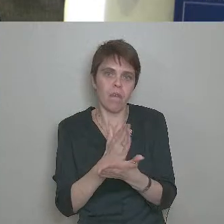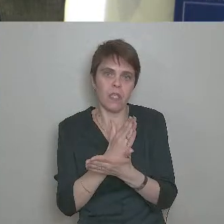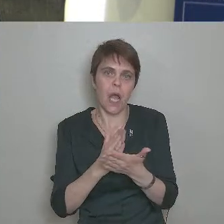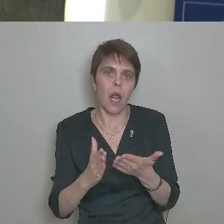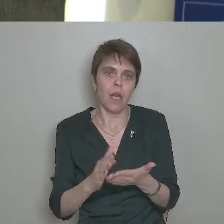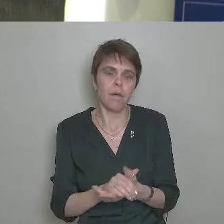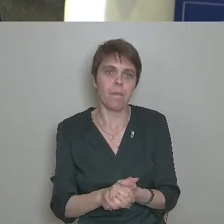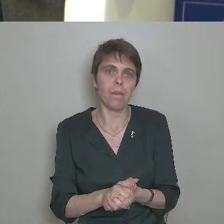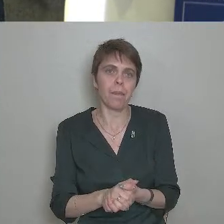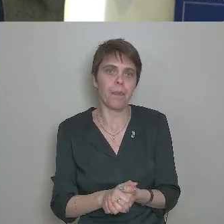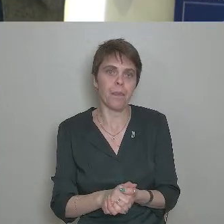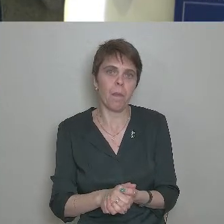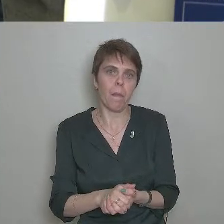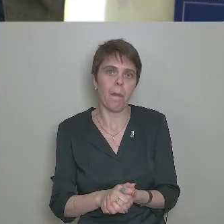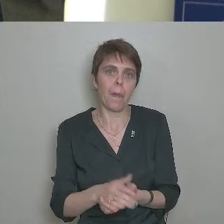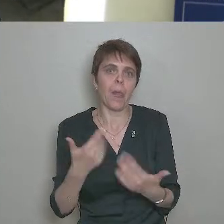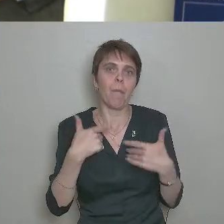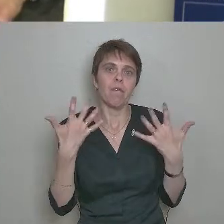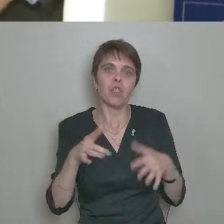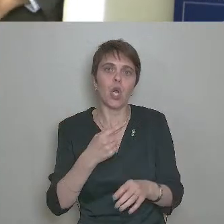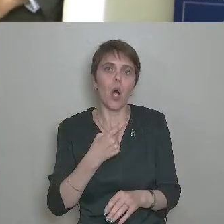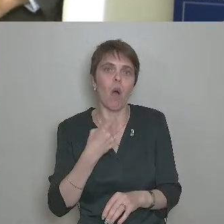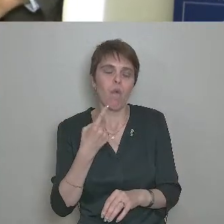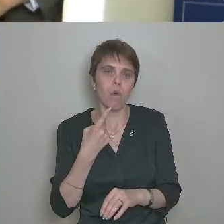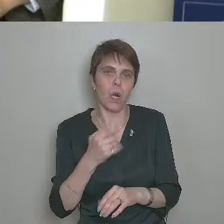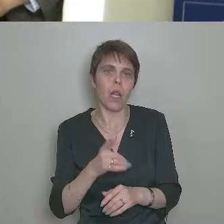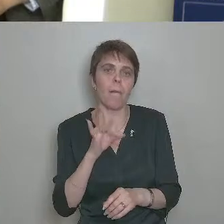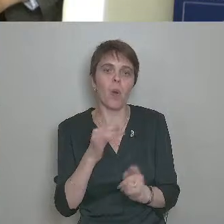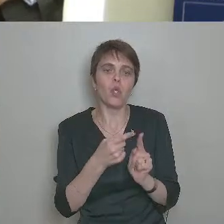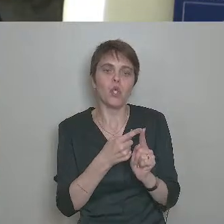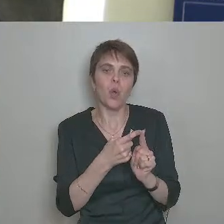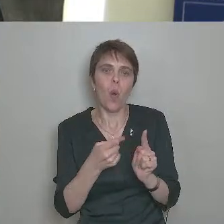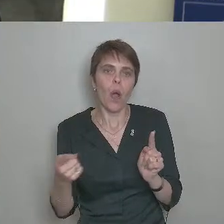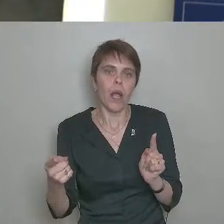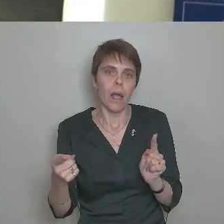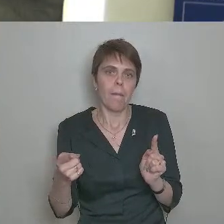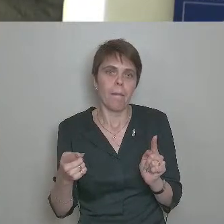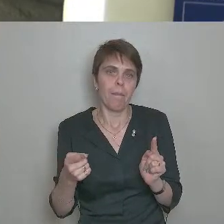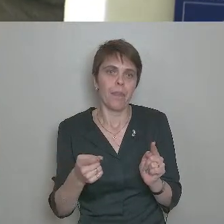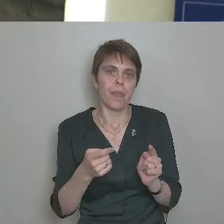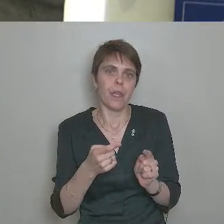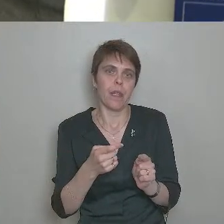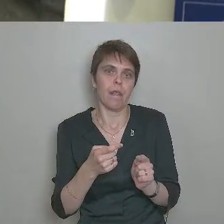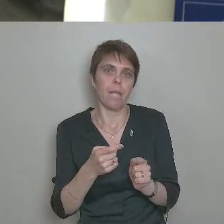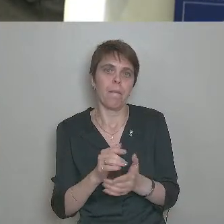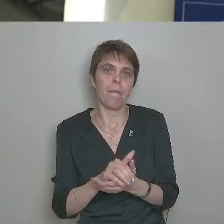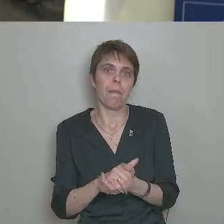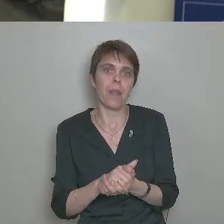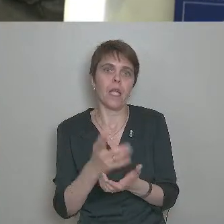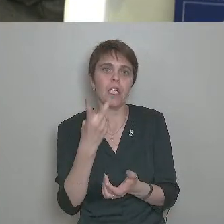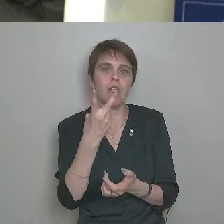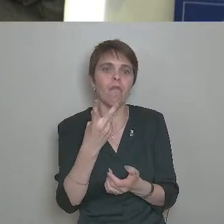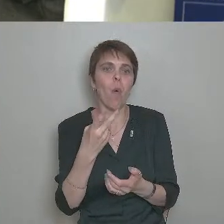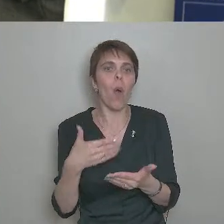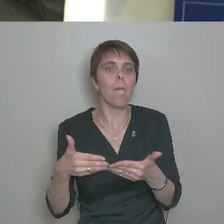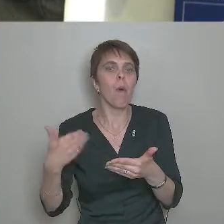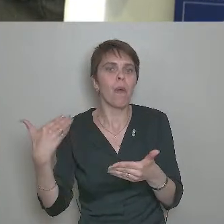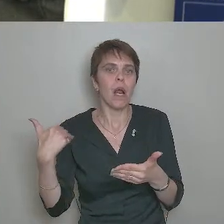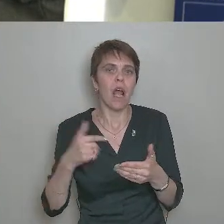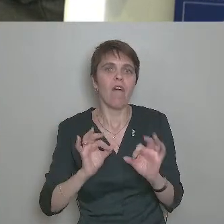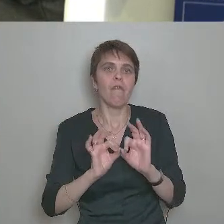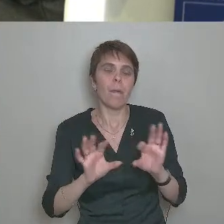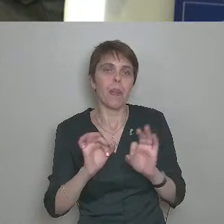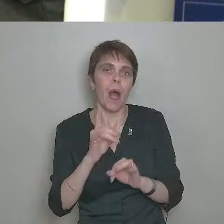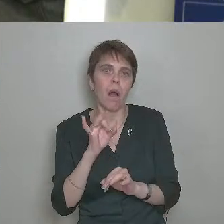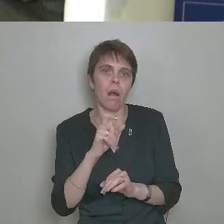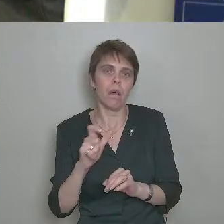held on 2021st wouldn't have any time to correct any mistakes. We spoke about the time frame of the electoral process, how tight it is. At